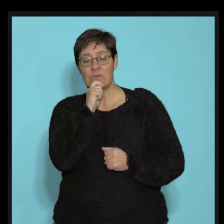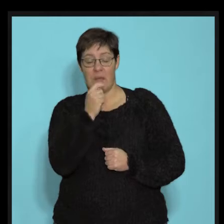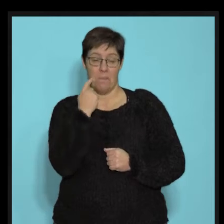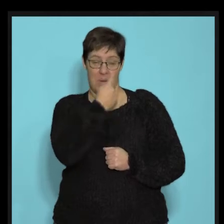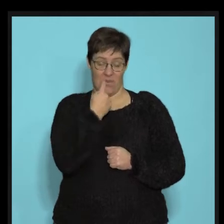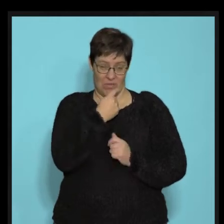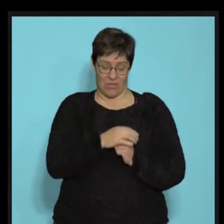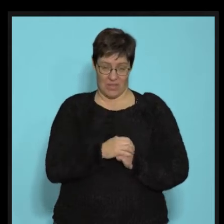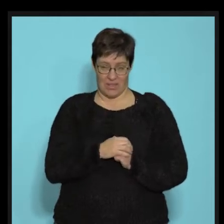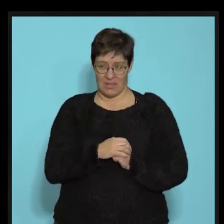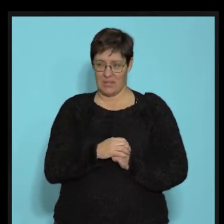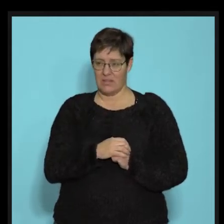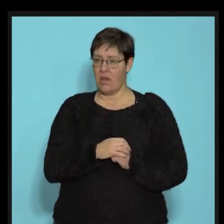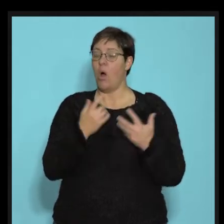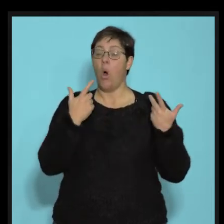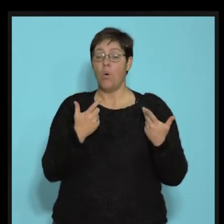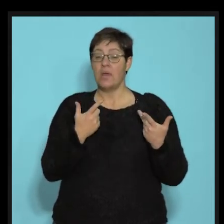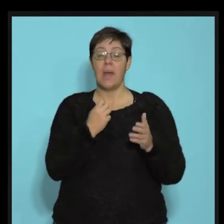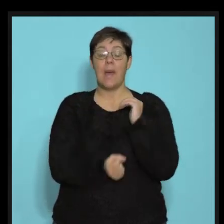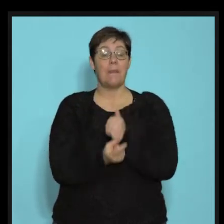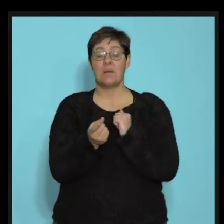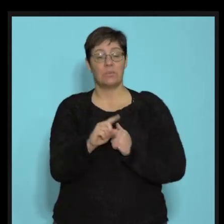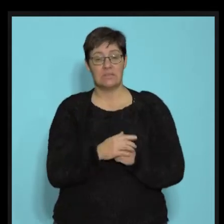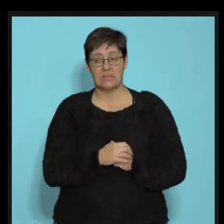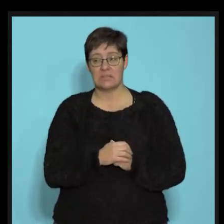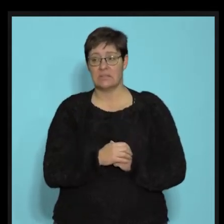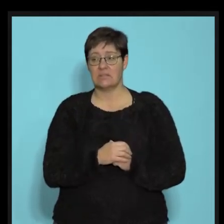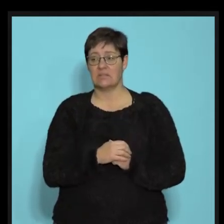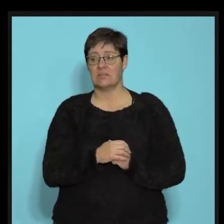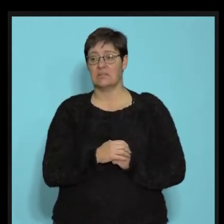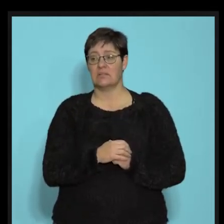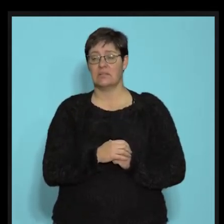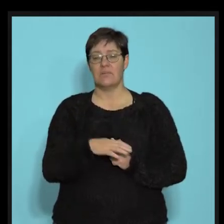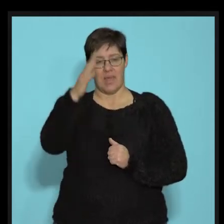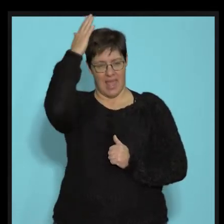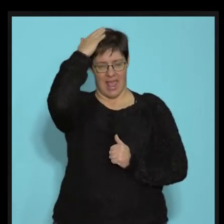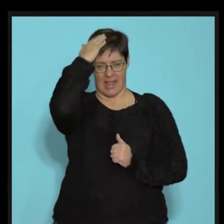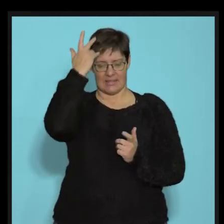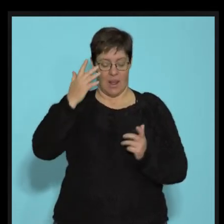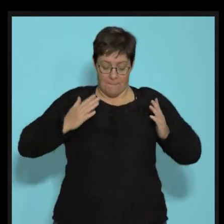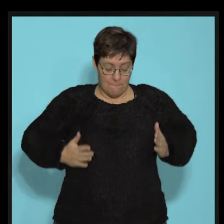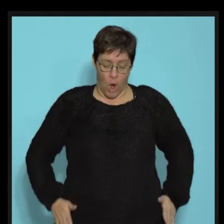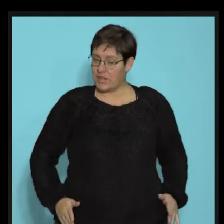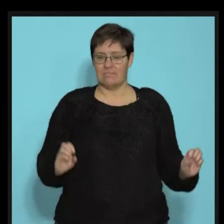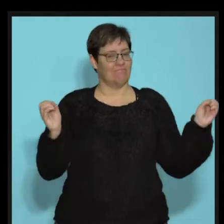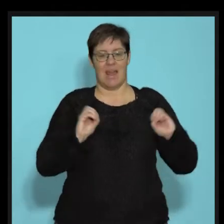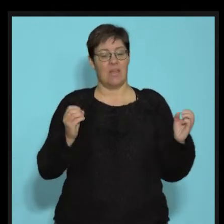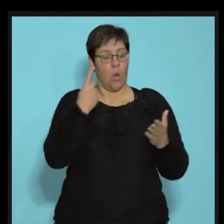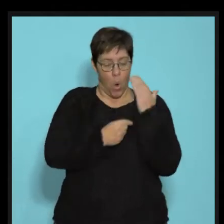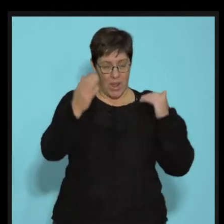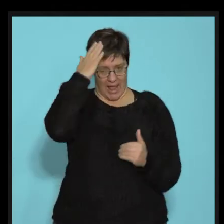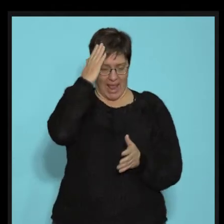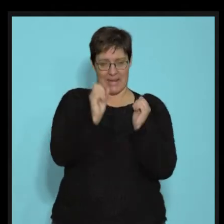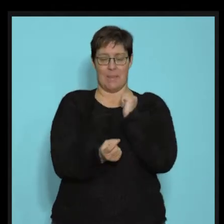guys, the only thing that's going to happen is it's going to happen in its head. No other parts of the body. So what will happen